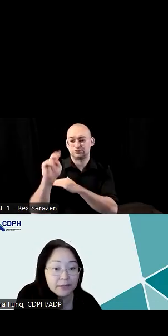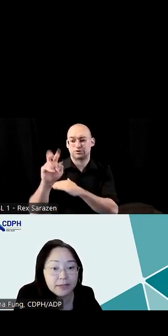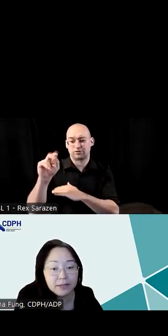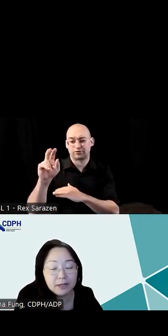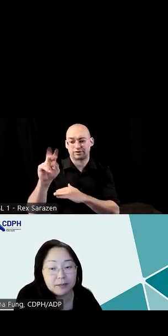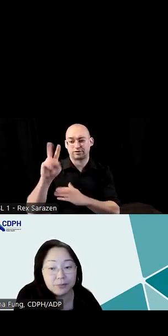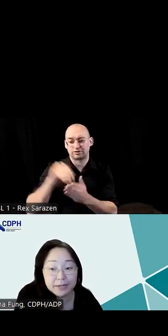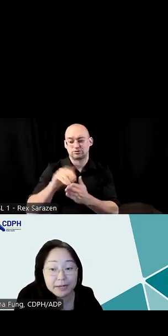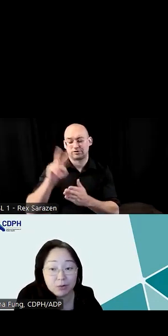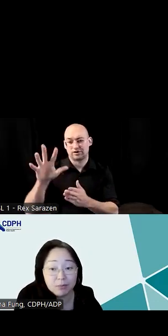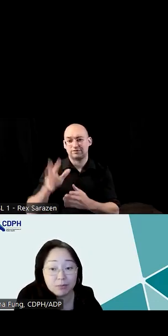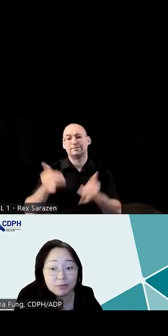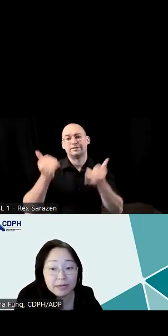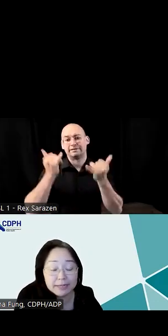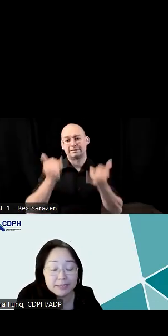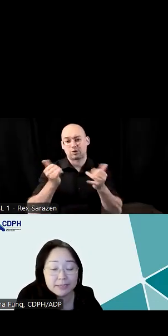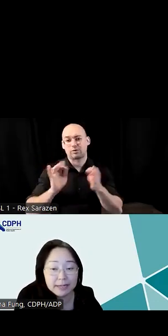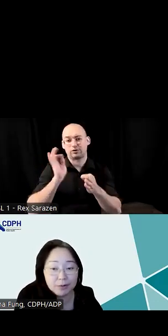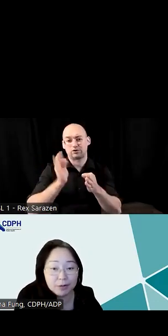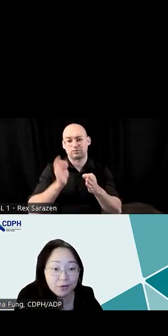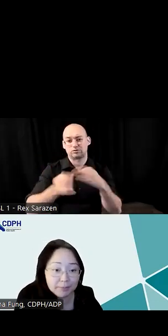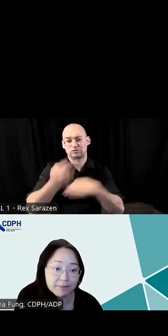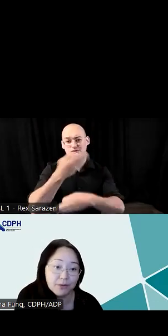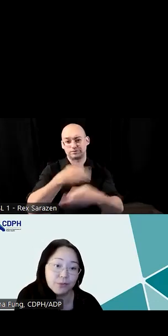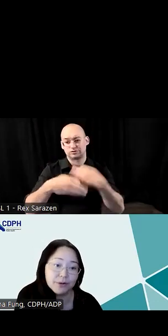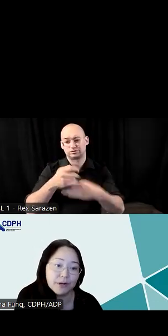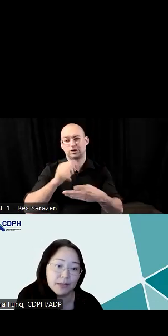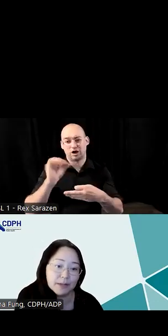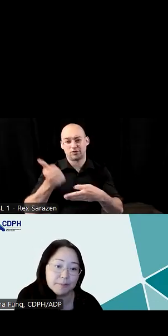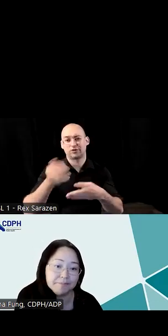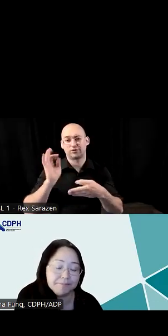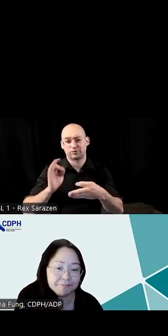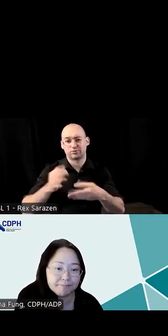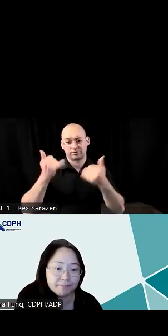2025. Right now, at our program level, we're